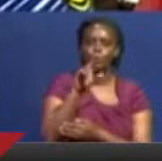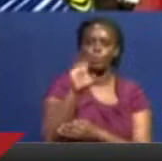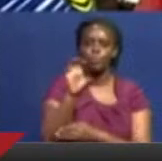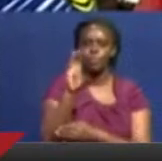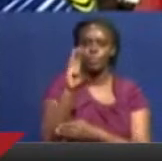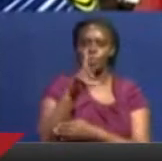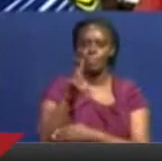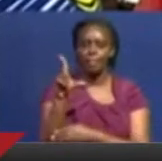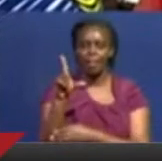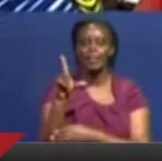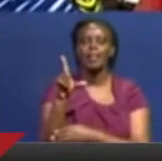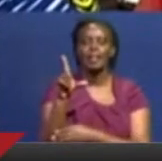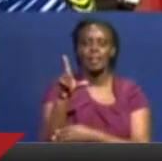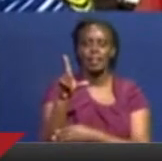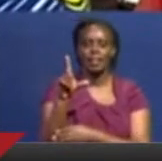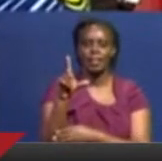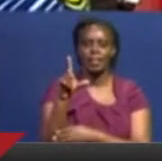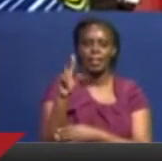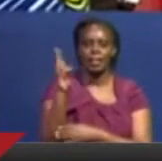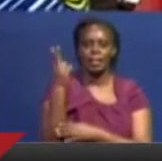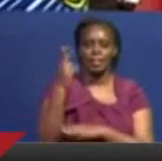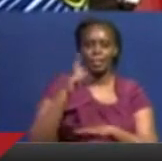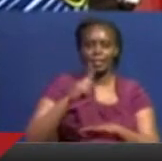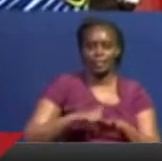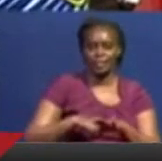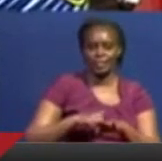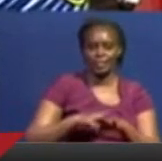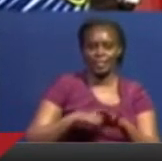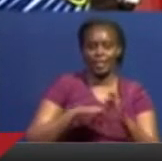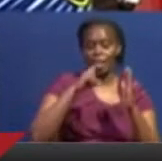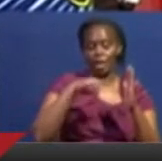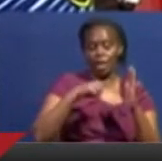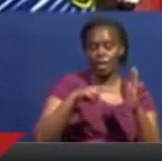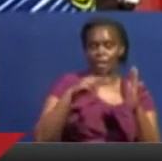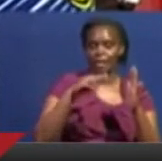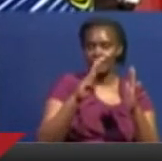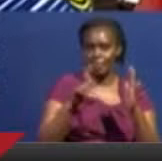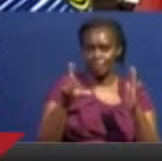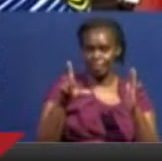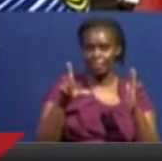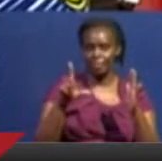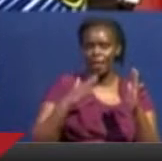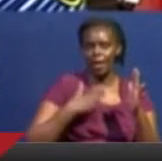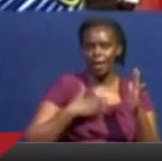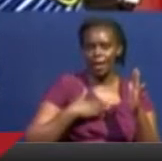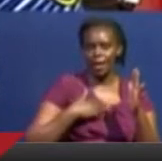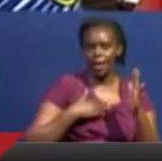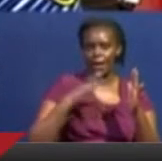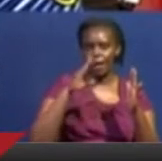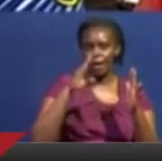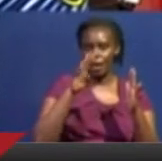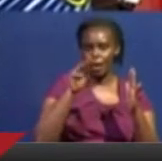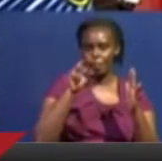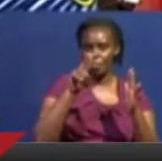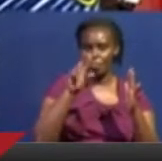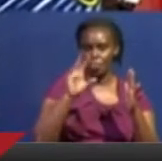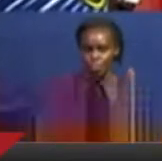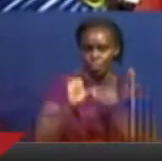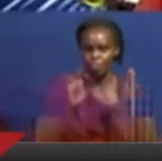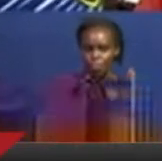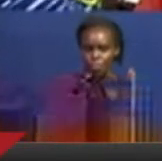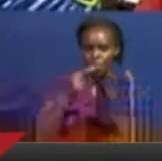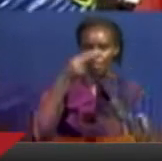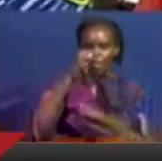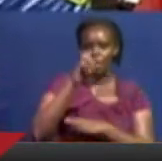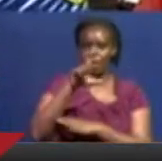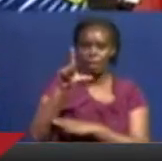the bill for the second time. Read the whole bill. I beg to move that the Higher Education Loans Board